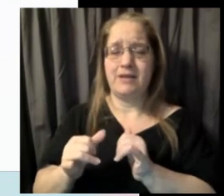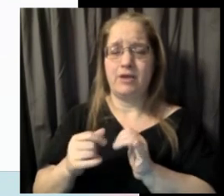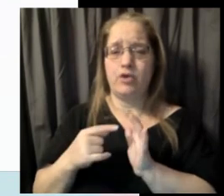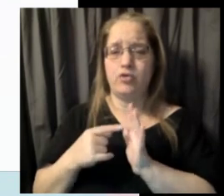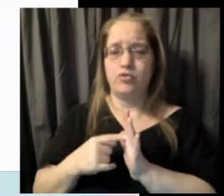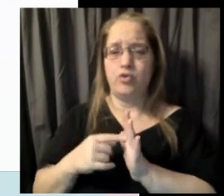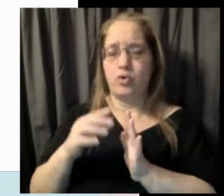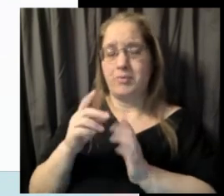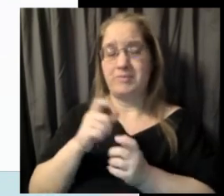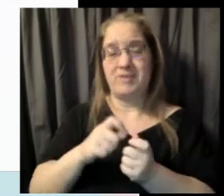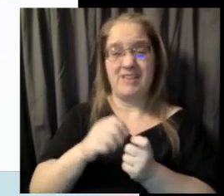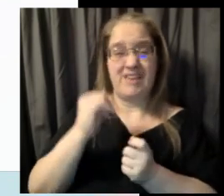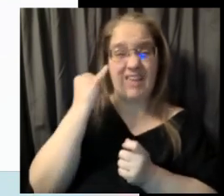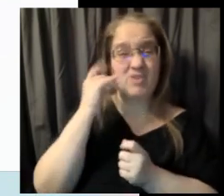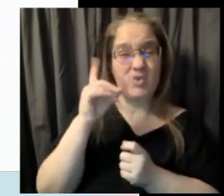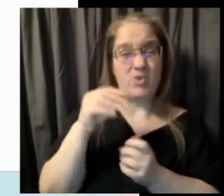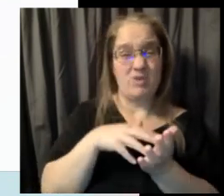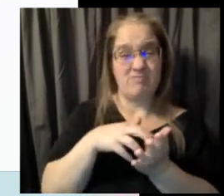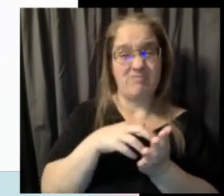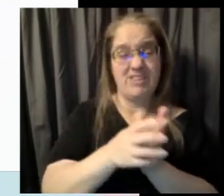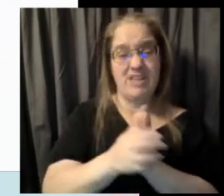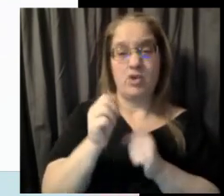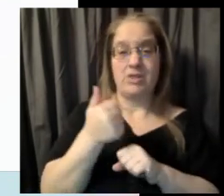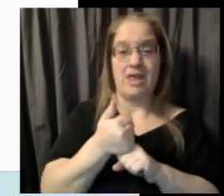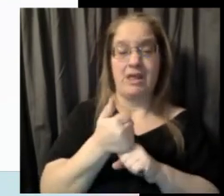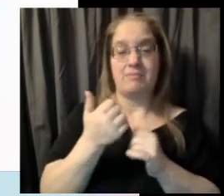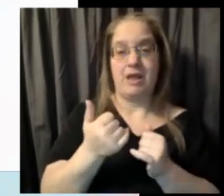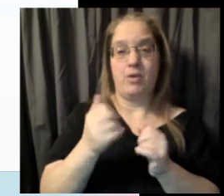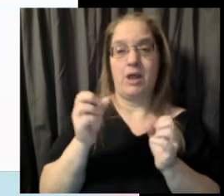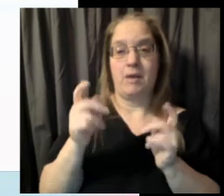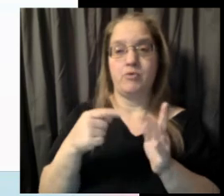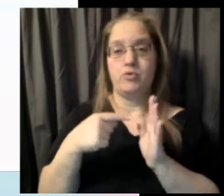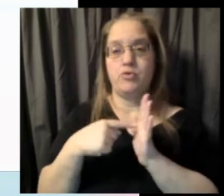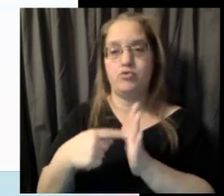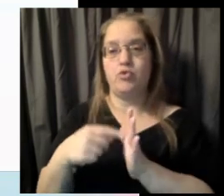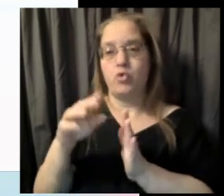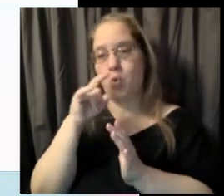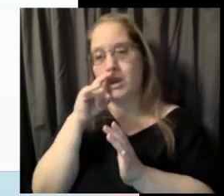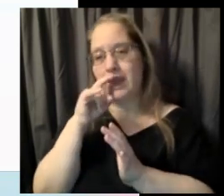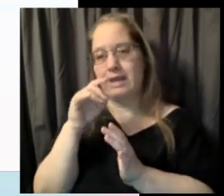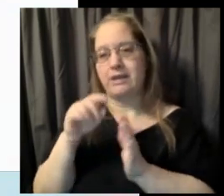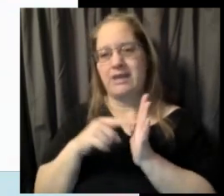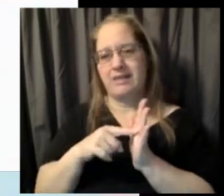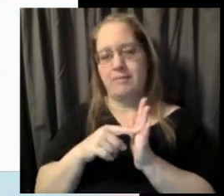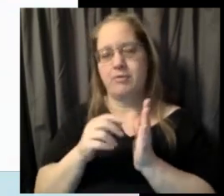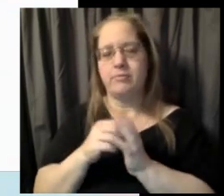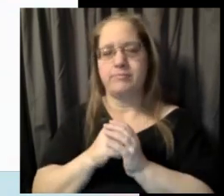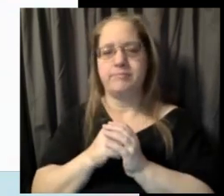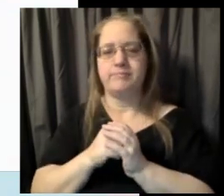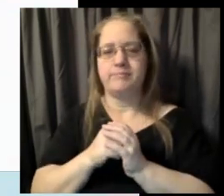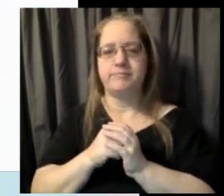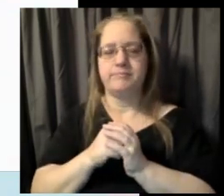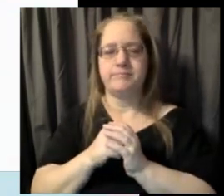if you do have those underdeveloped skills and you're putting these things in place now, what an opportunity to do this with your child.